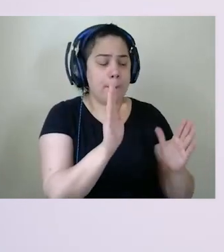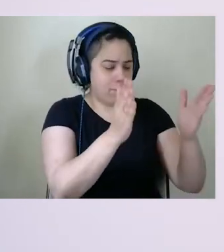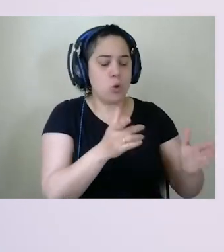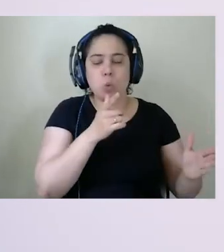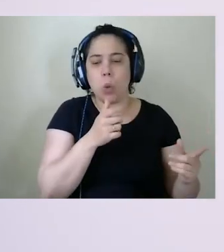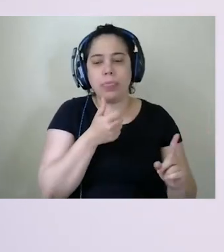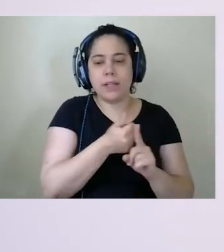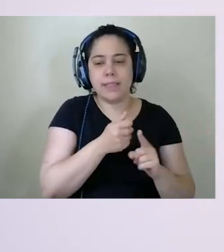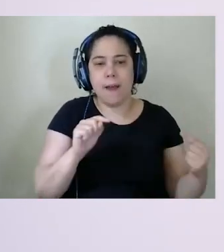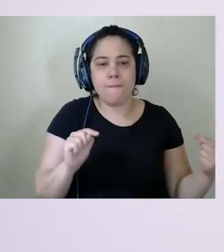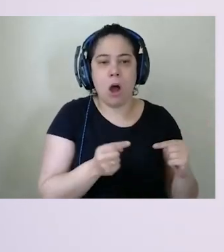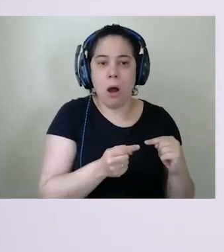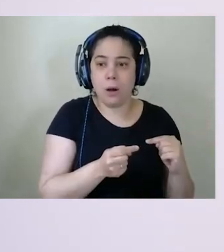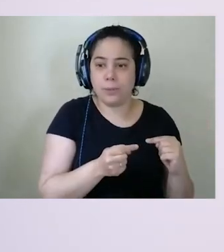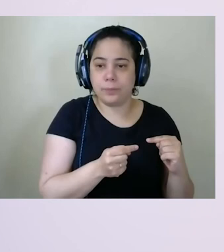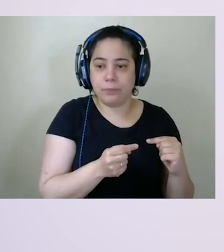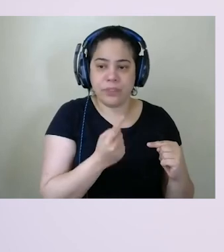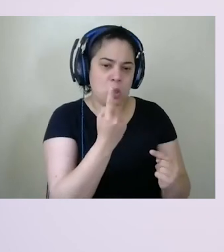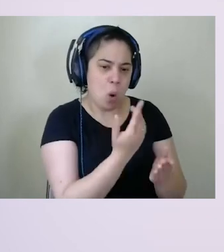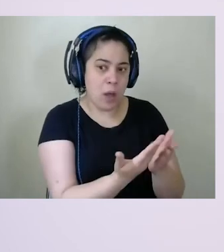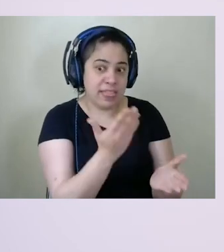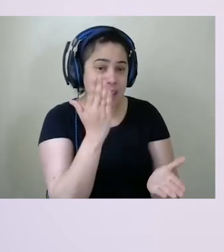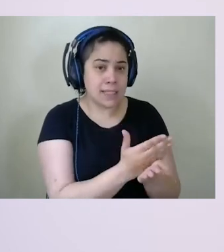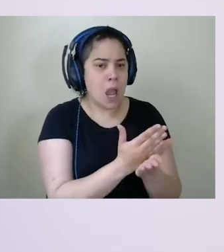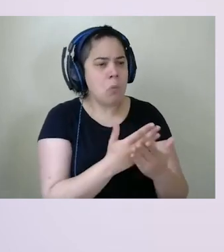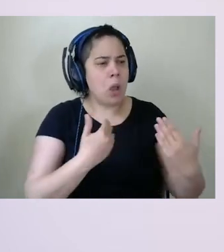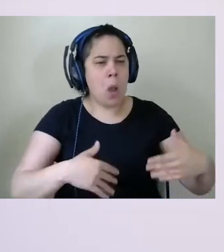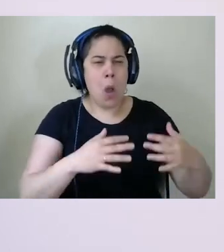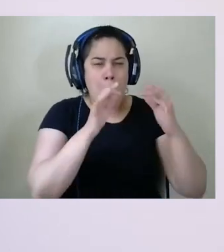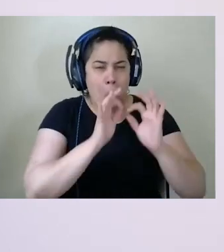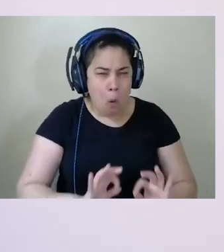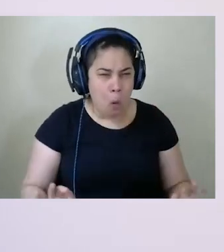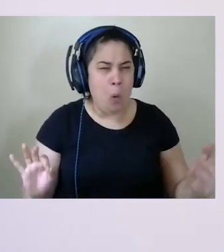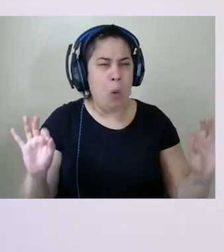right, it's a huge therapeutic breakthrough.